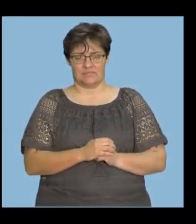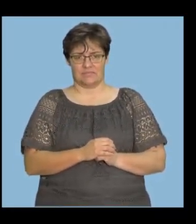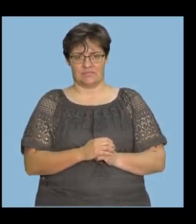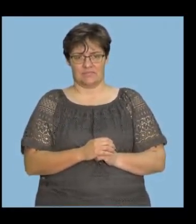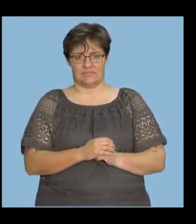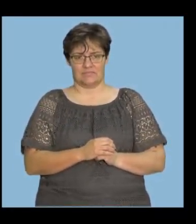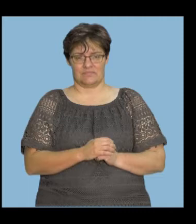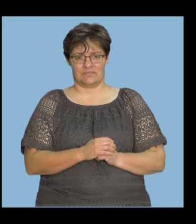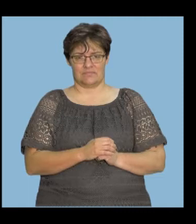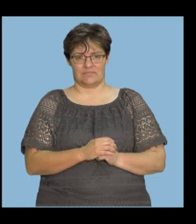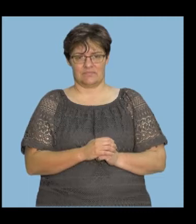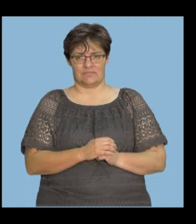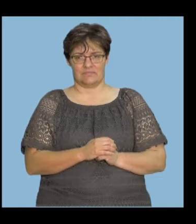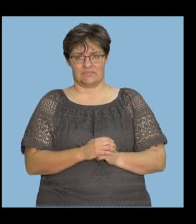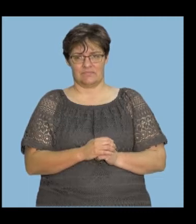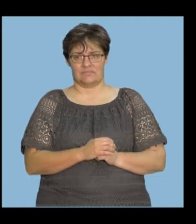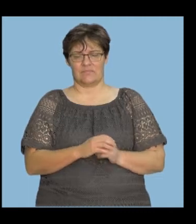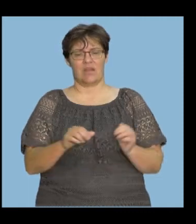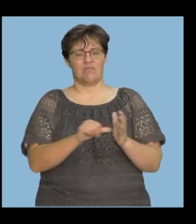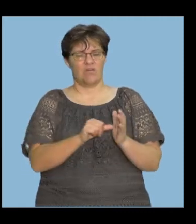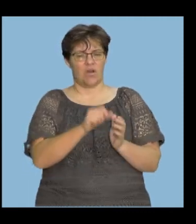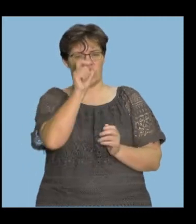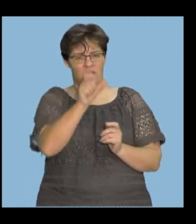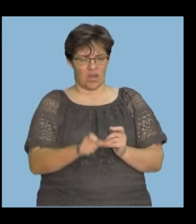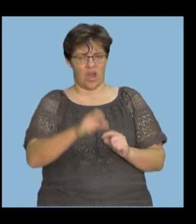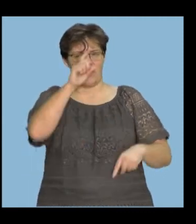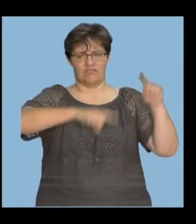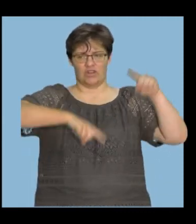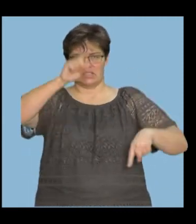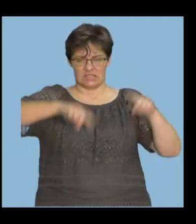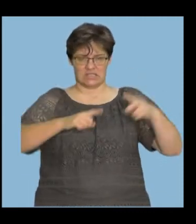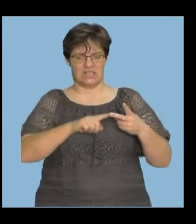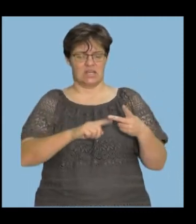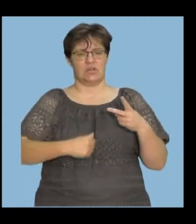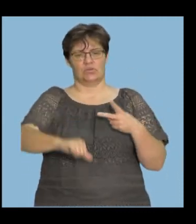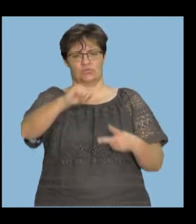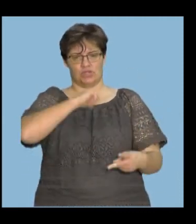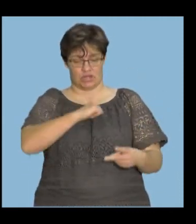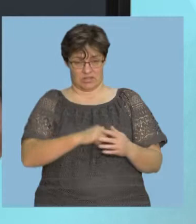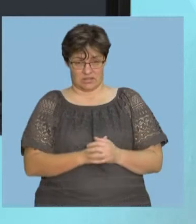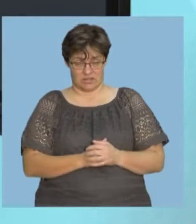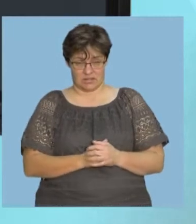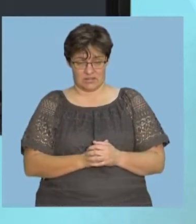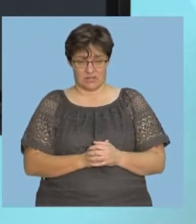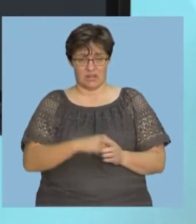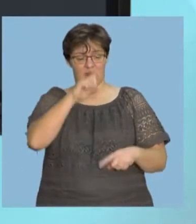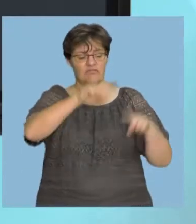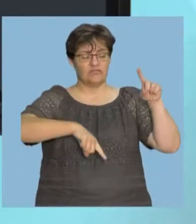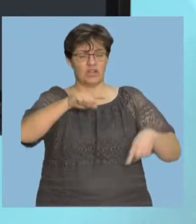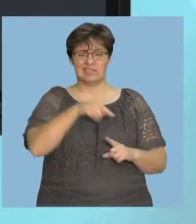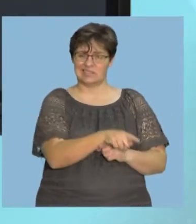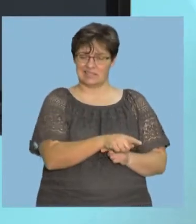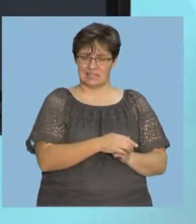Now, what are we going? Let's look at some of the keywords, which is volatility and return. So volatility,